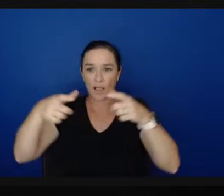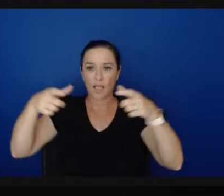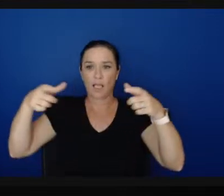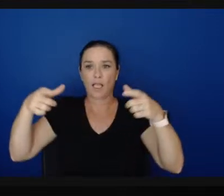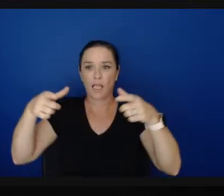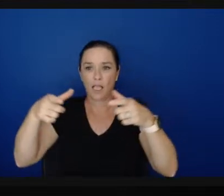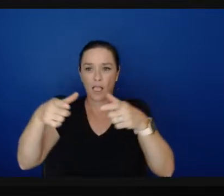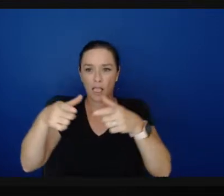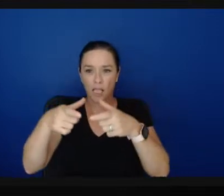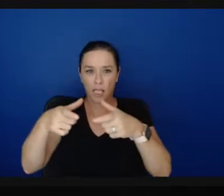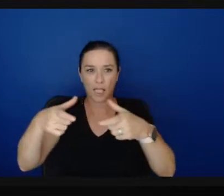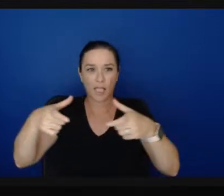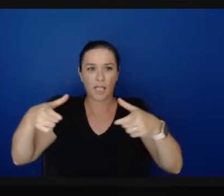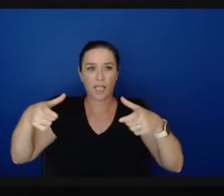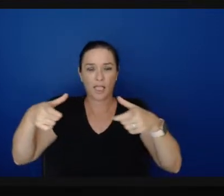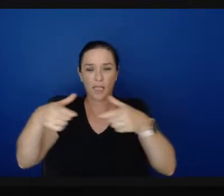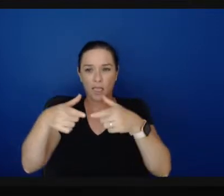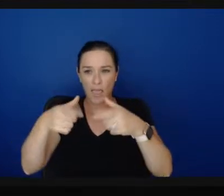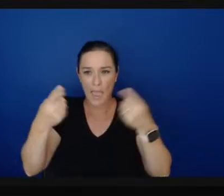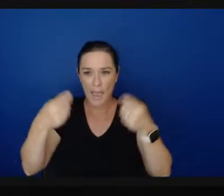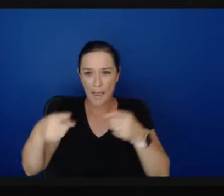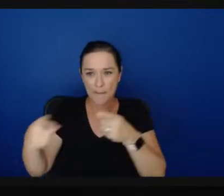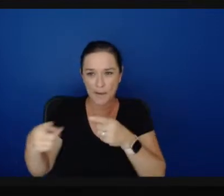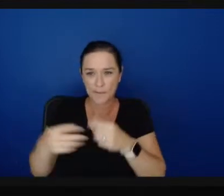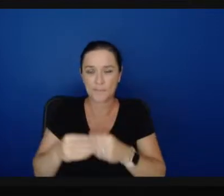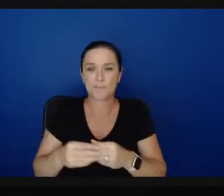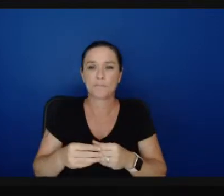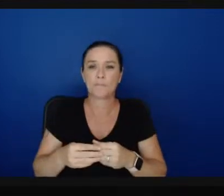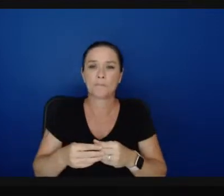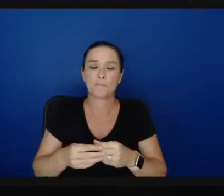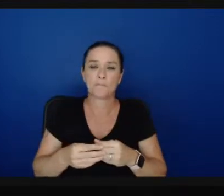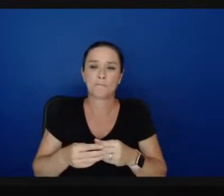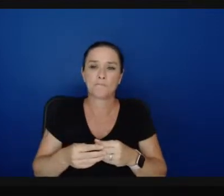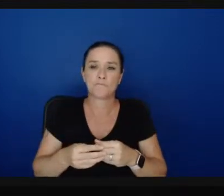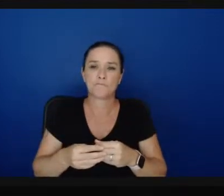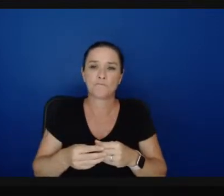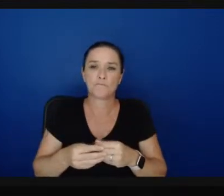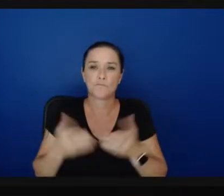deflating. Overall, much more